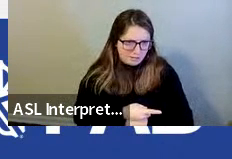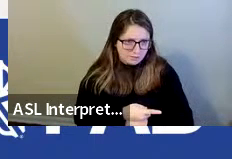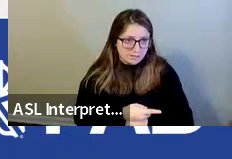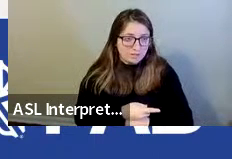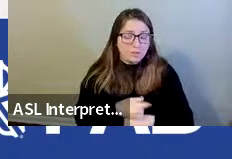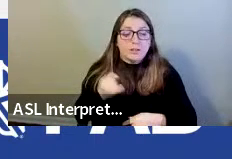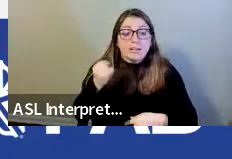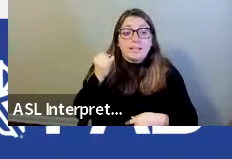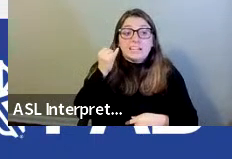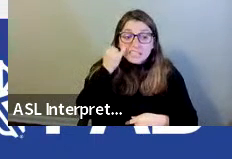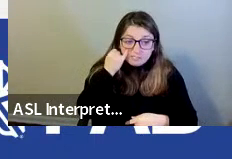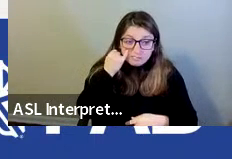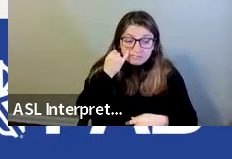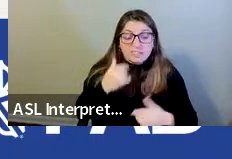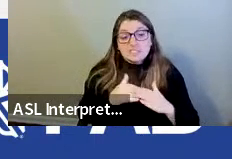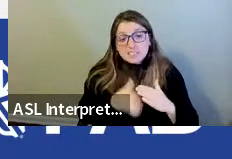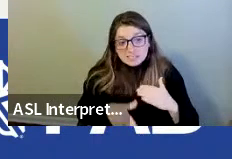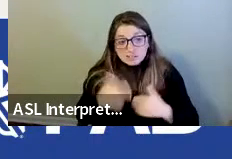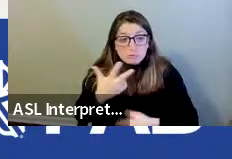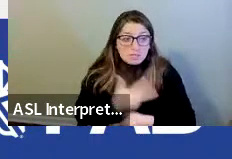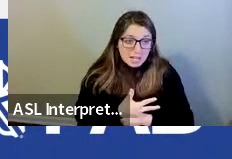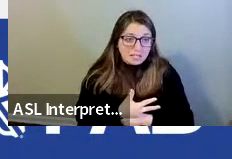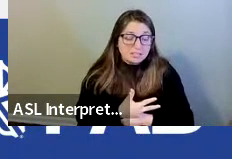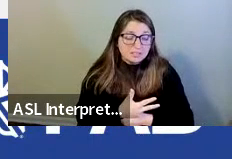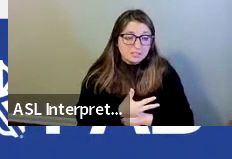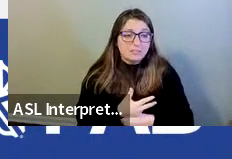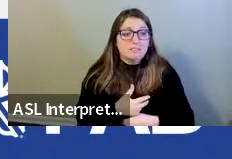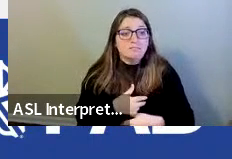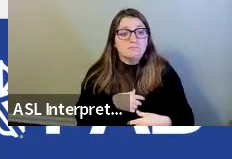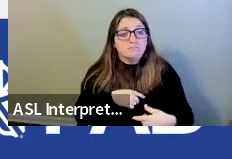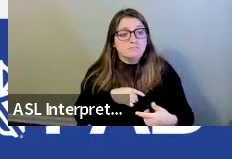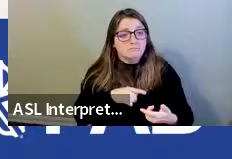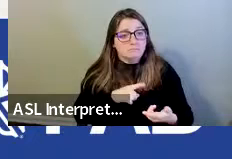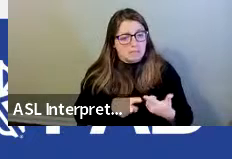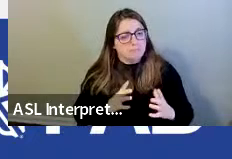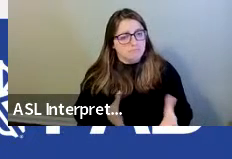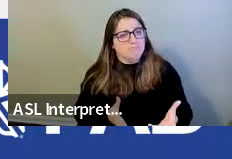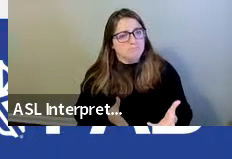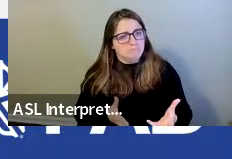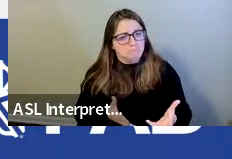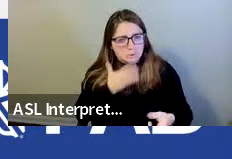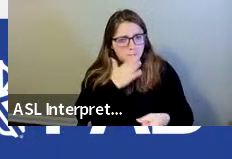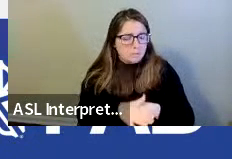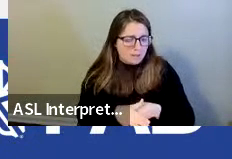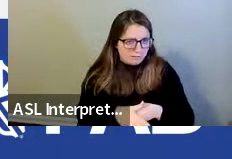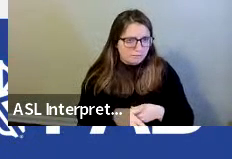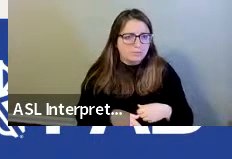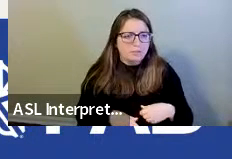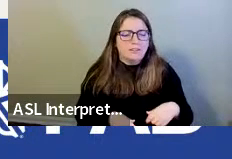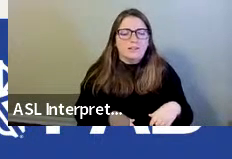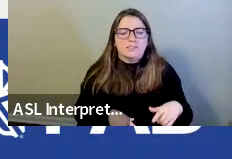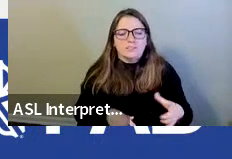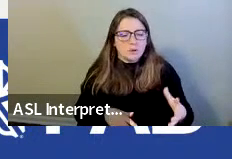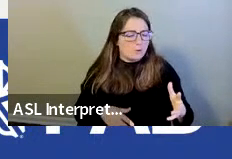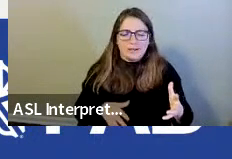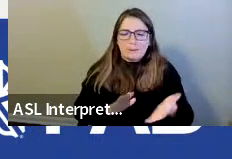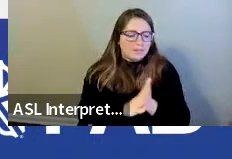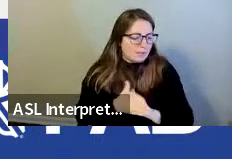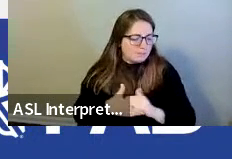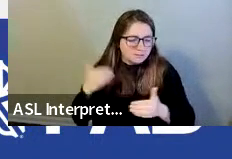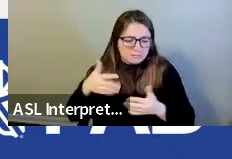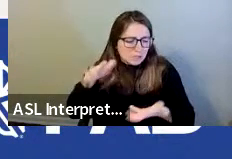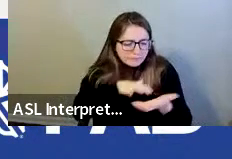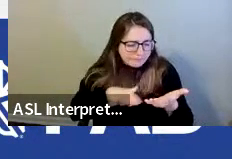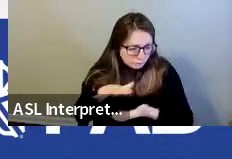less than 3 days suspension, it is consistent, right? So in order to make things a little less confusing in that way, our